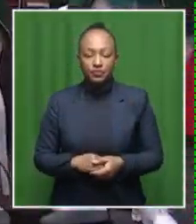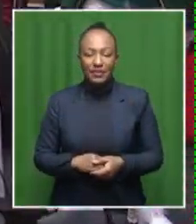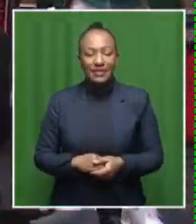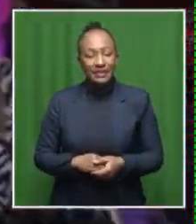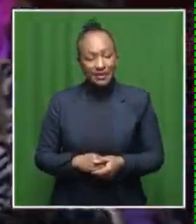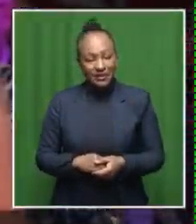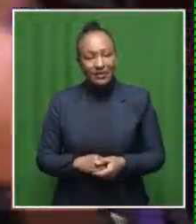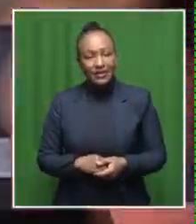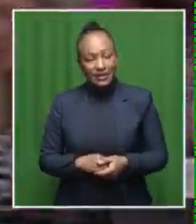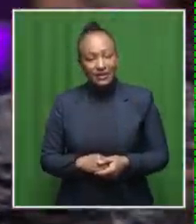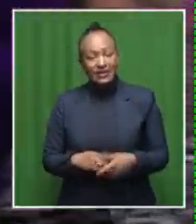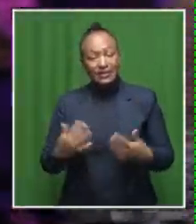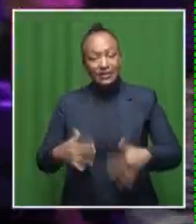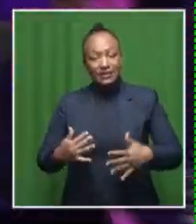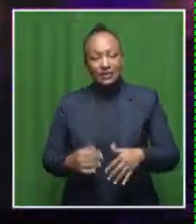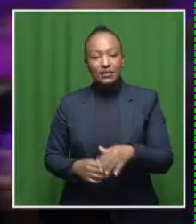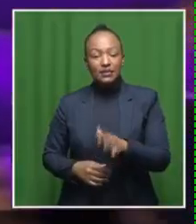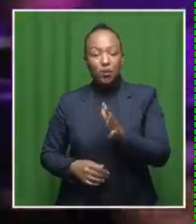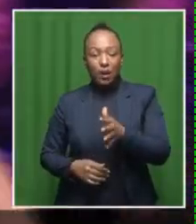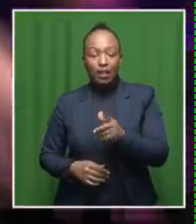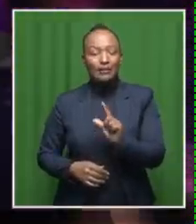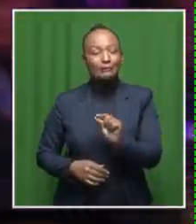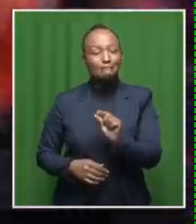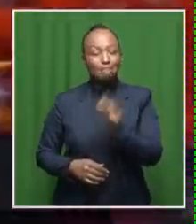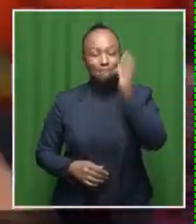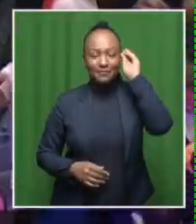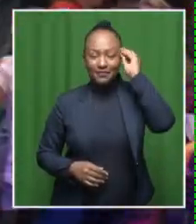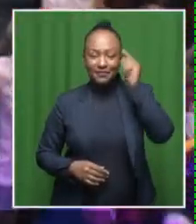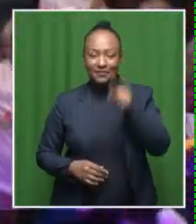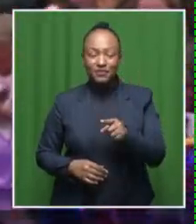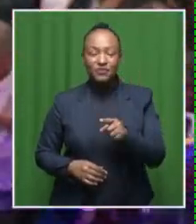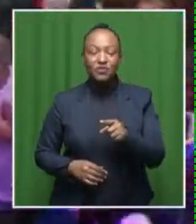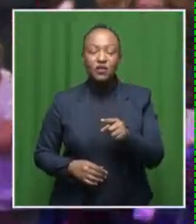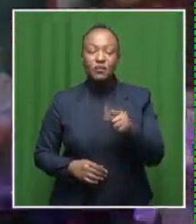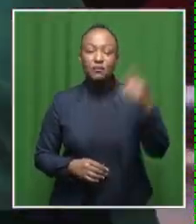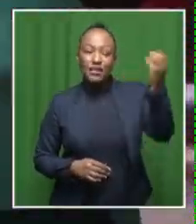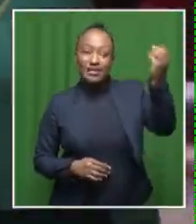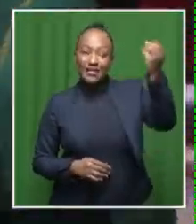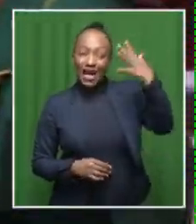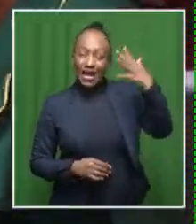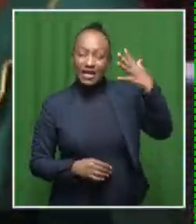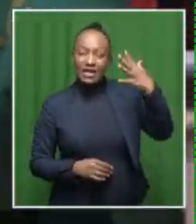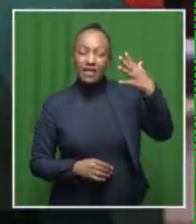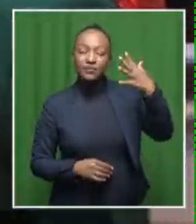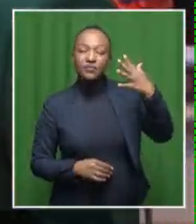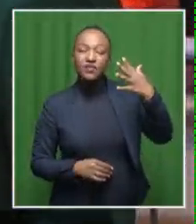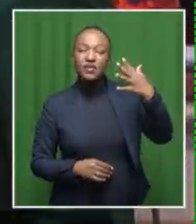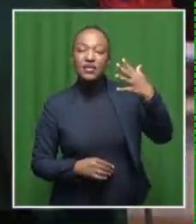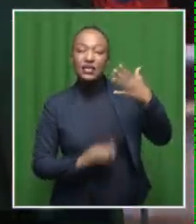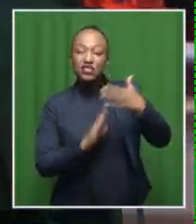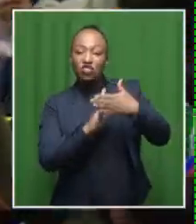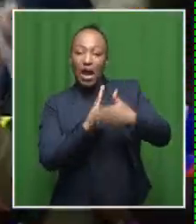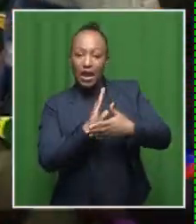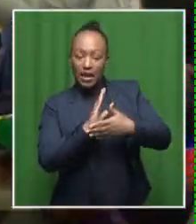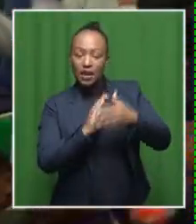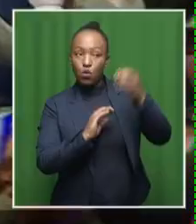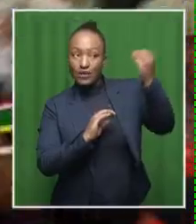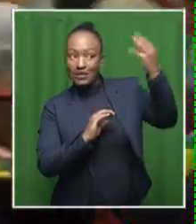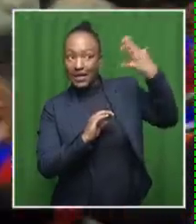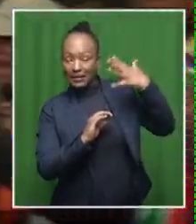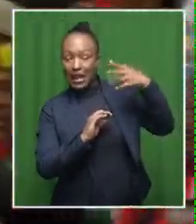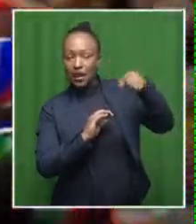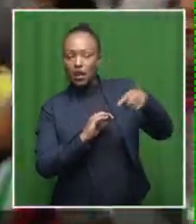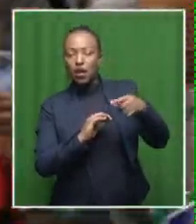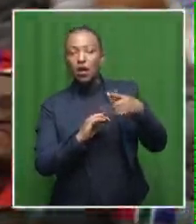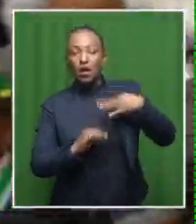It's going to be quite an interesting game. I believe that the Sunshine Girls are going to win their game, but now they need to win it with